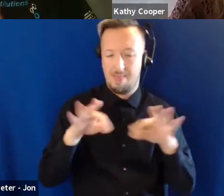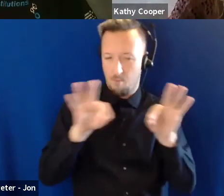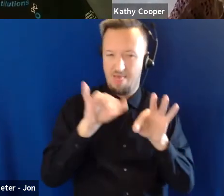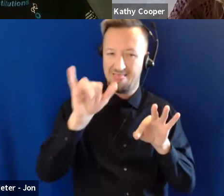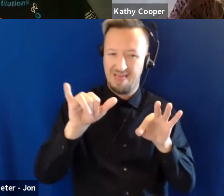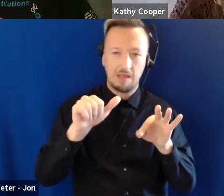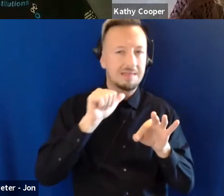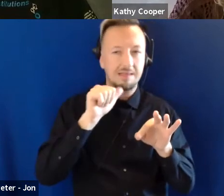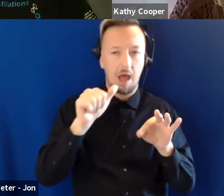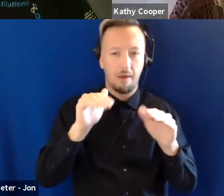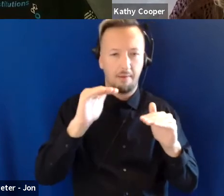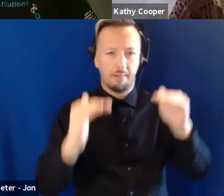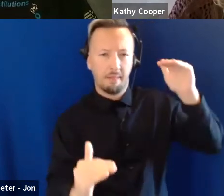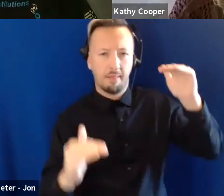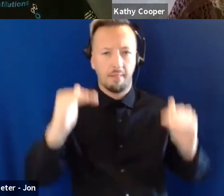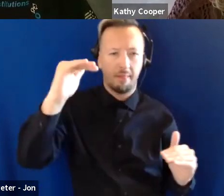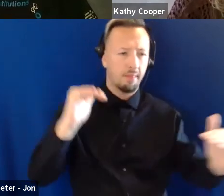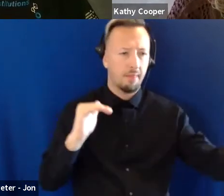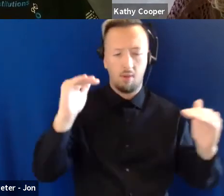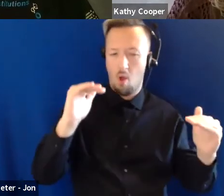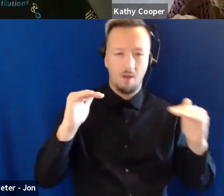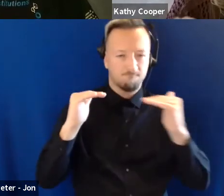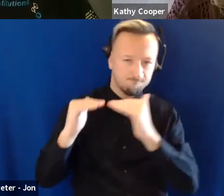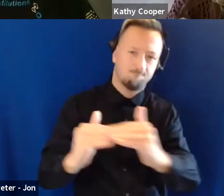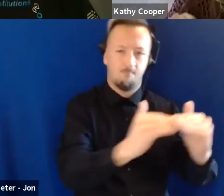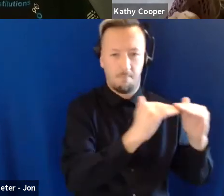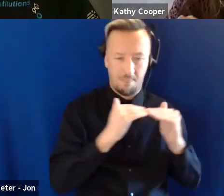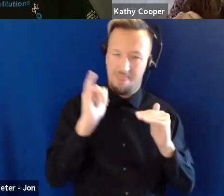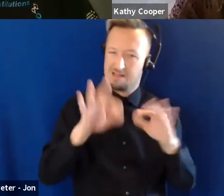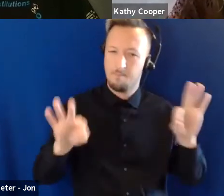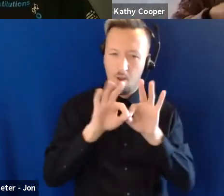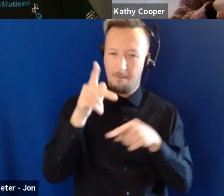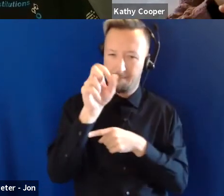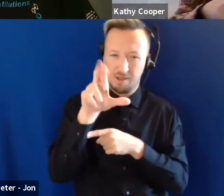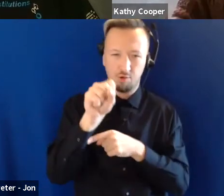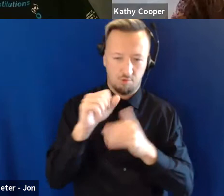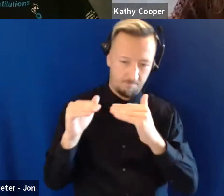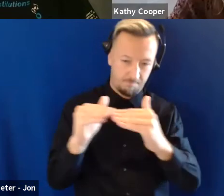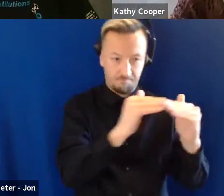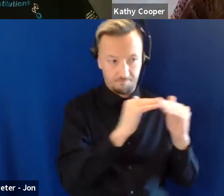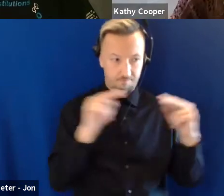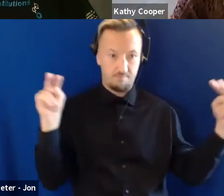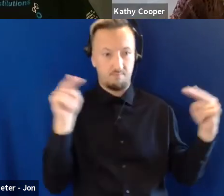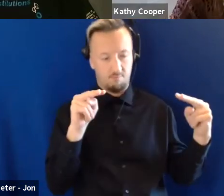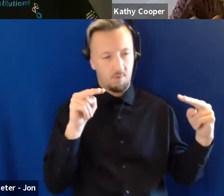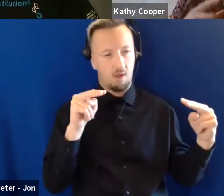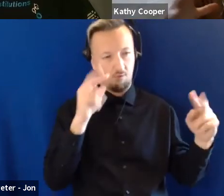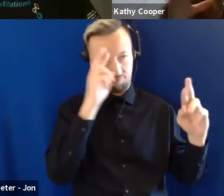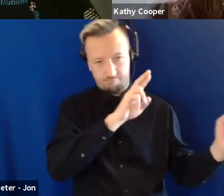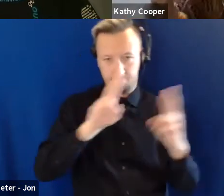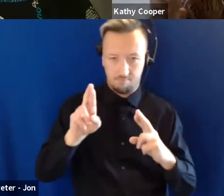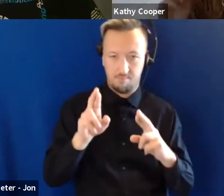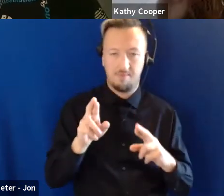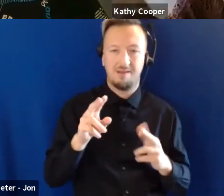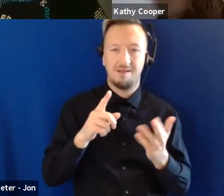hard conversation to have, but you have to be willing to have it. And people have to be willing to put all of the BS out there and not